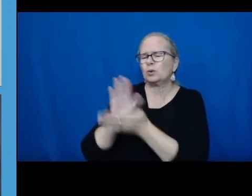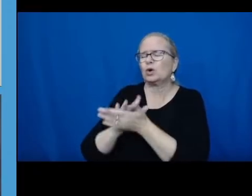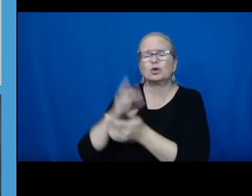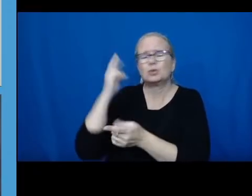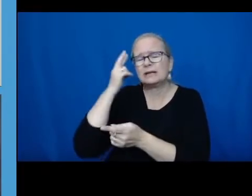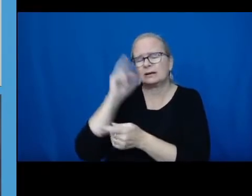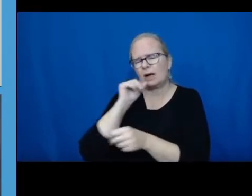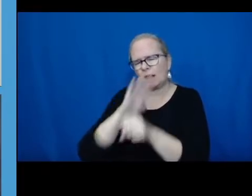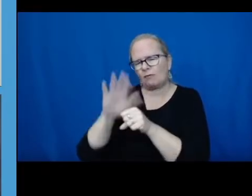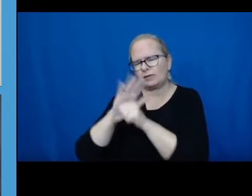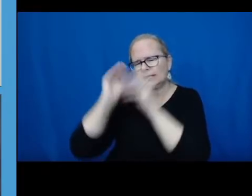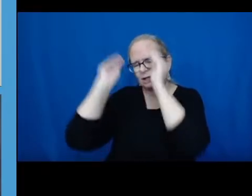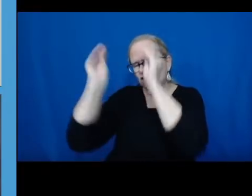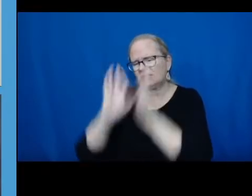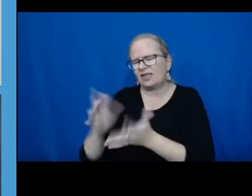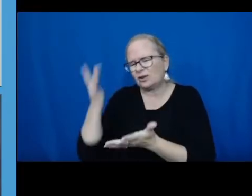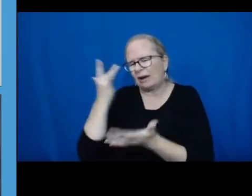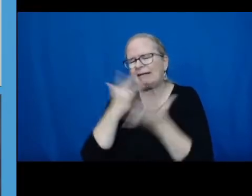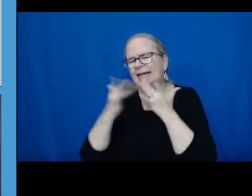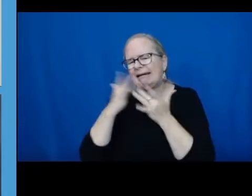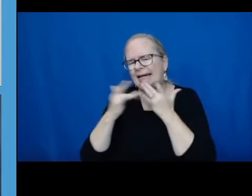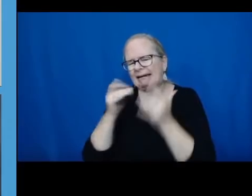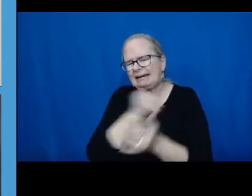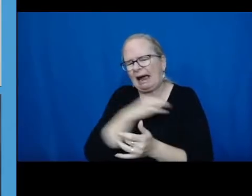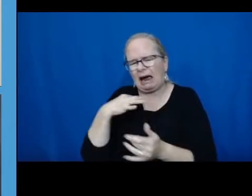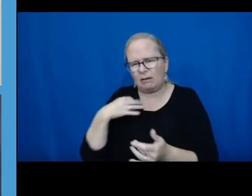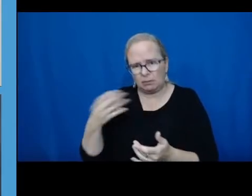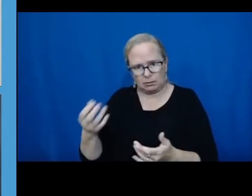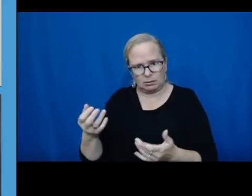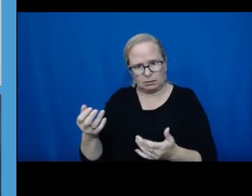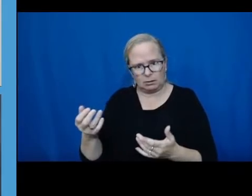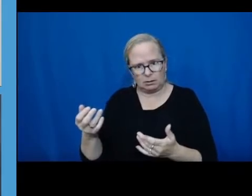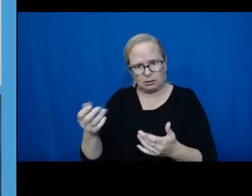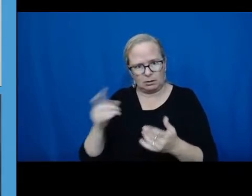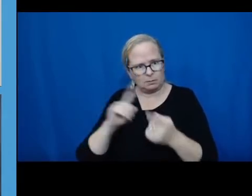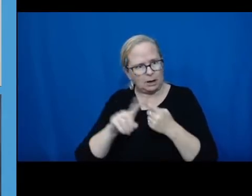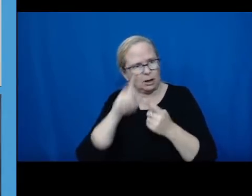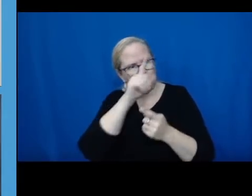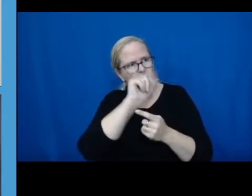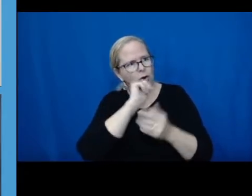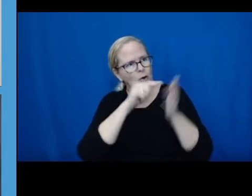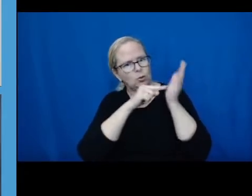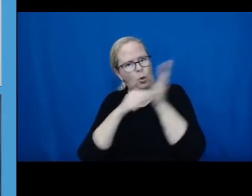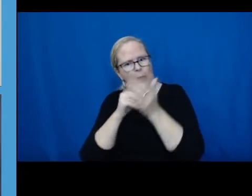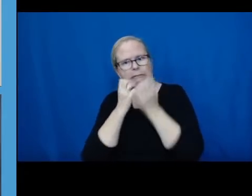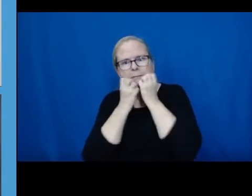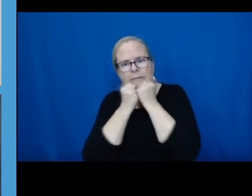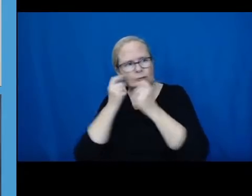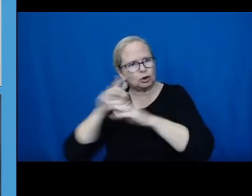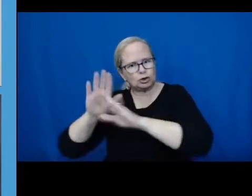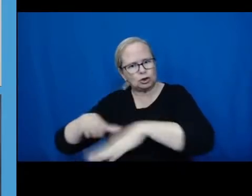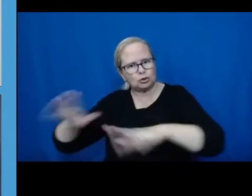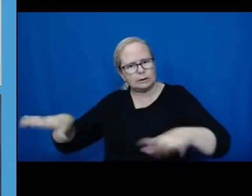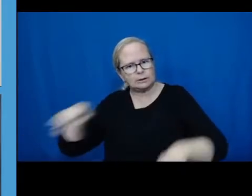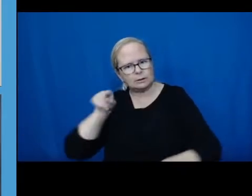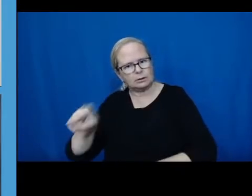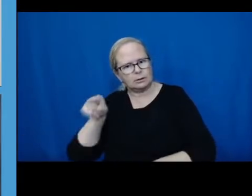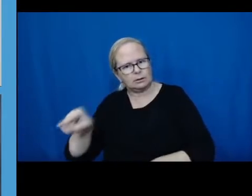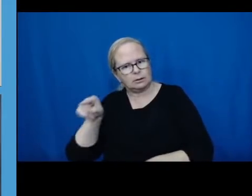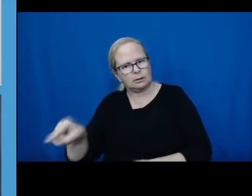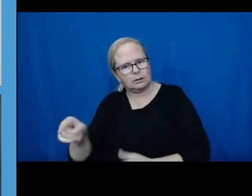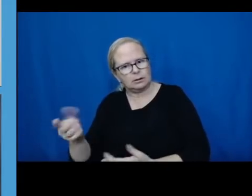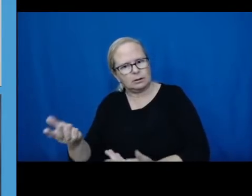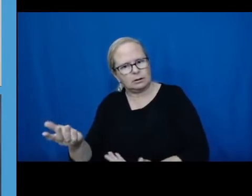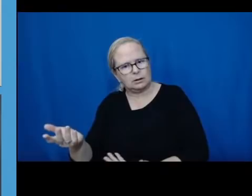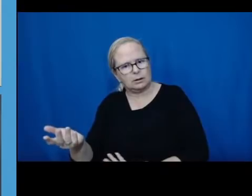And it's one of the reasons why I was exceptionally interested in having this conversation with the three of you, is we